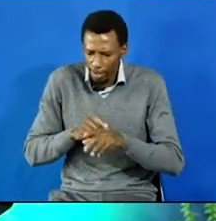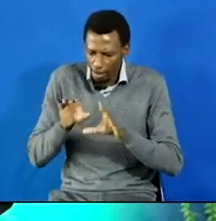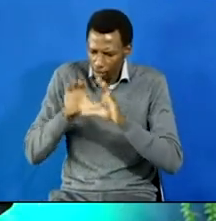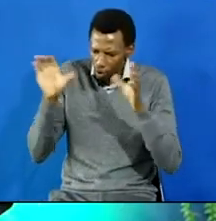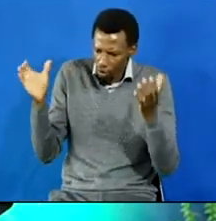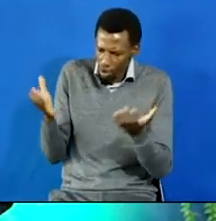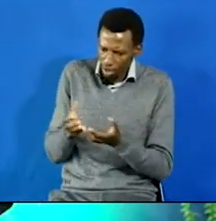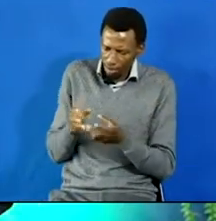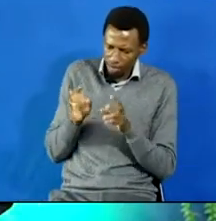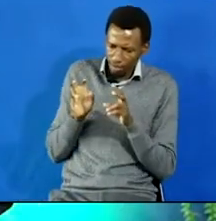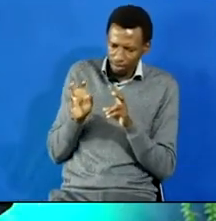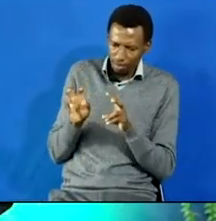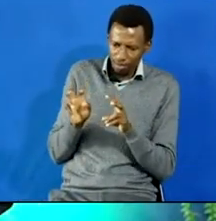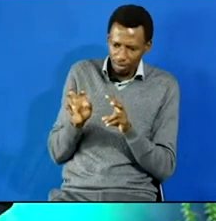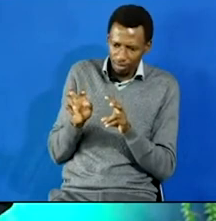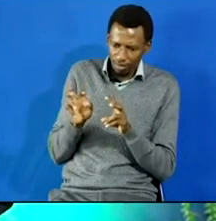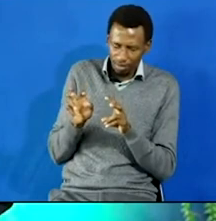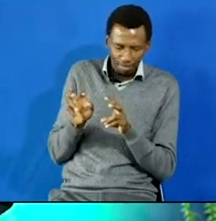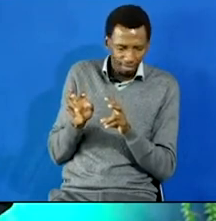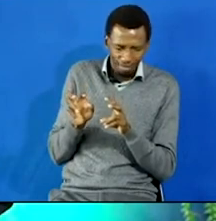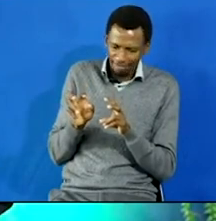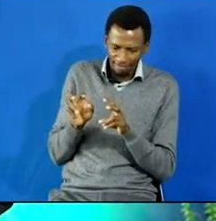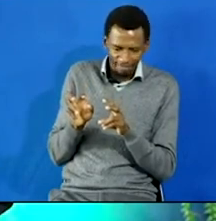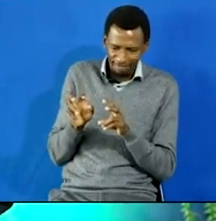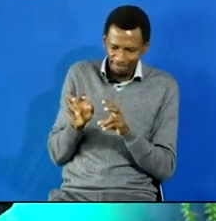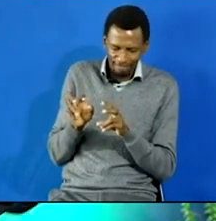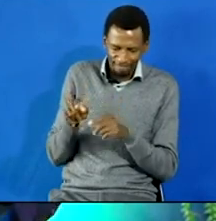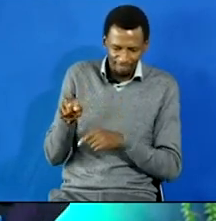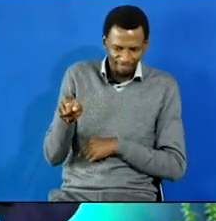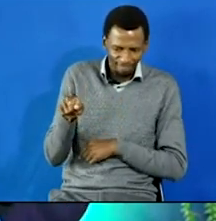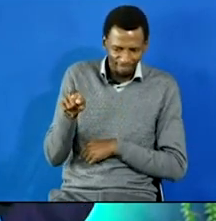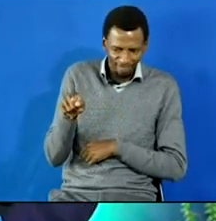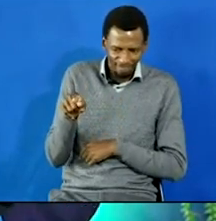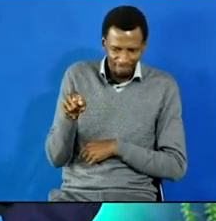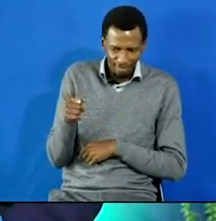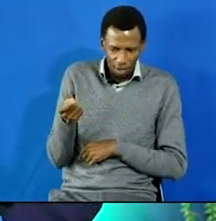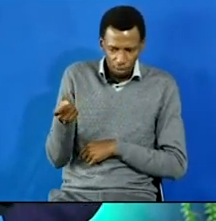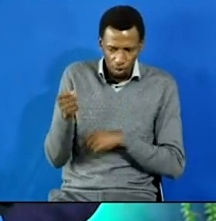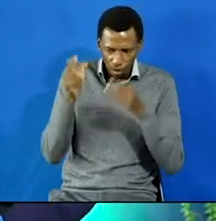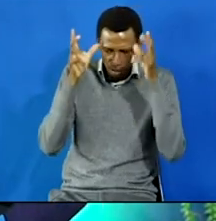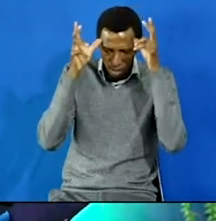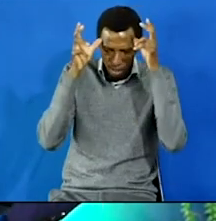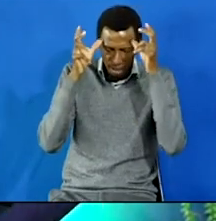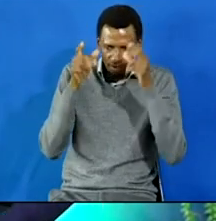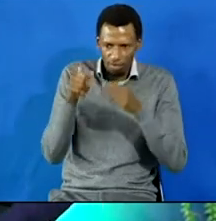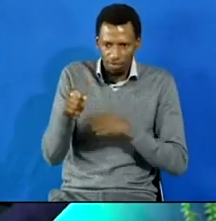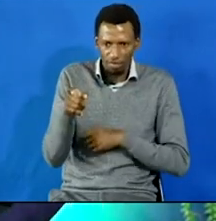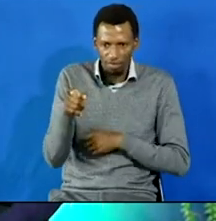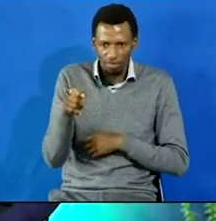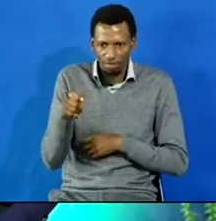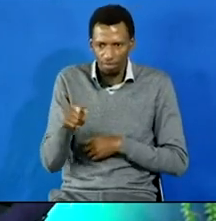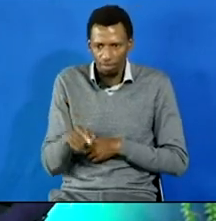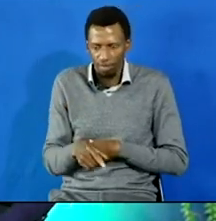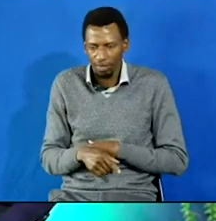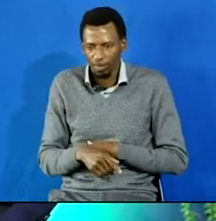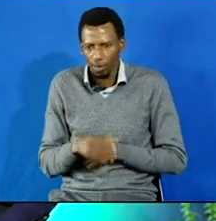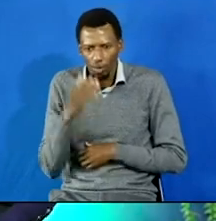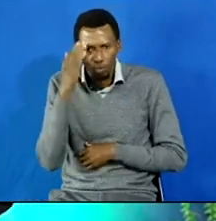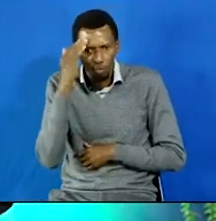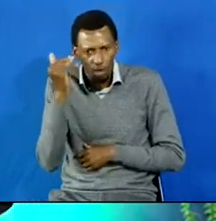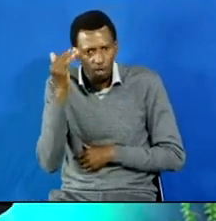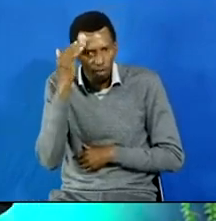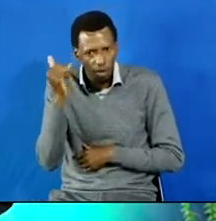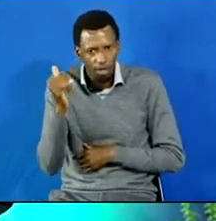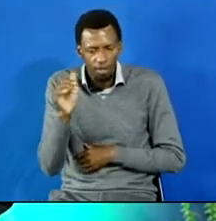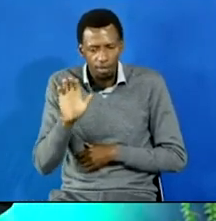are like, this is a small Satan. It will be very much unfortunate. Because